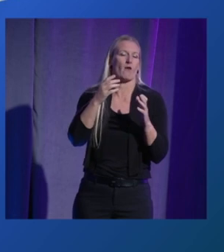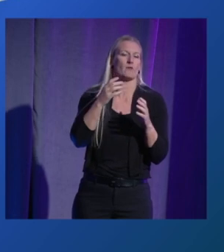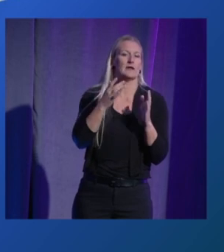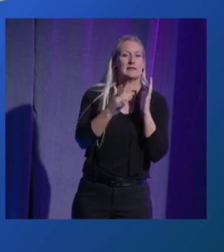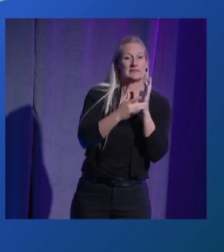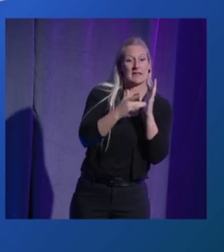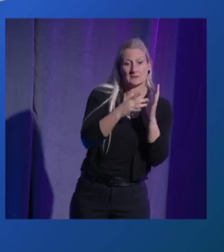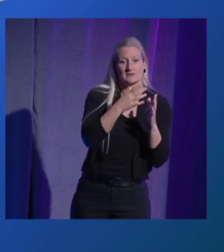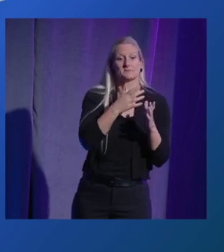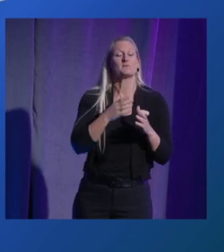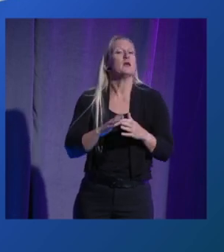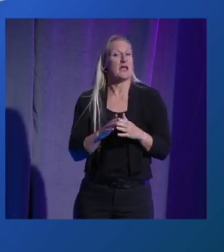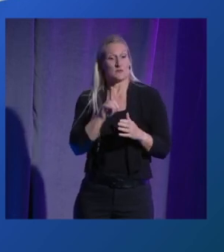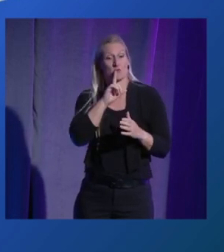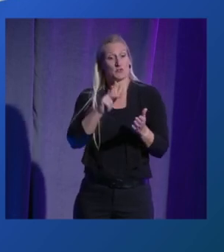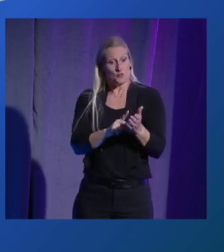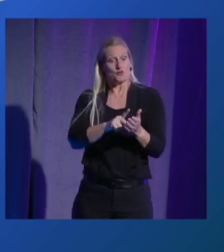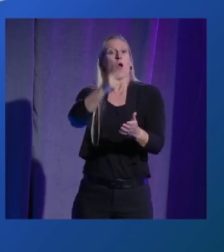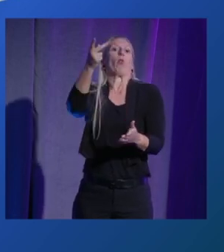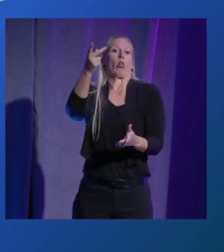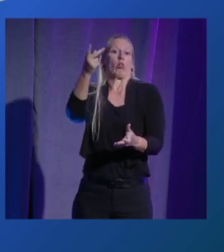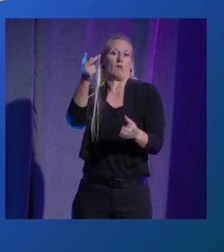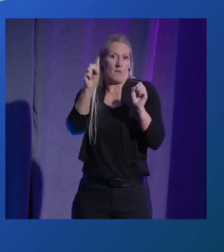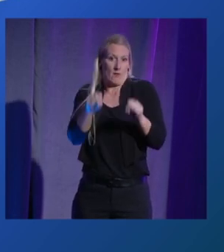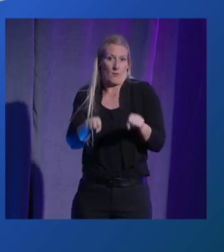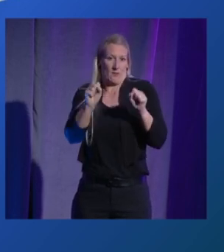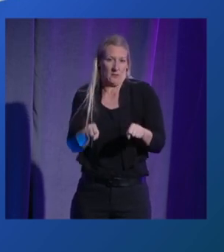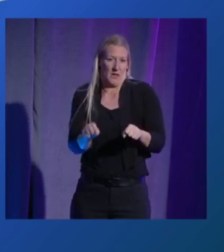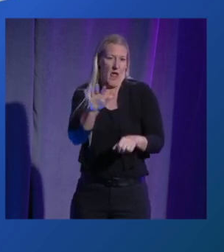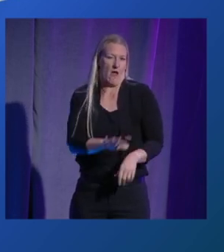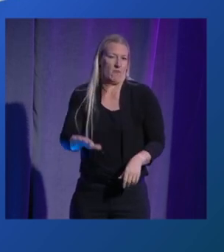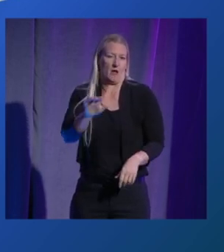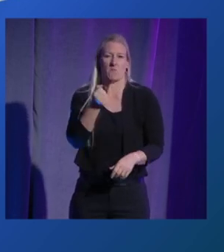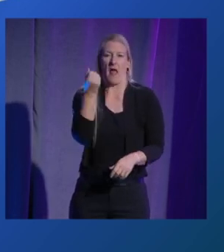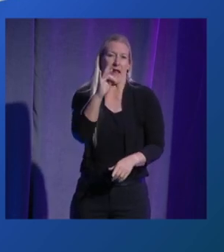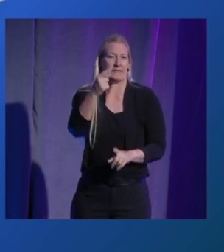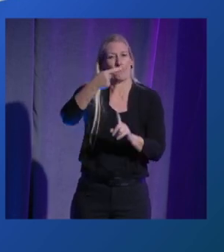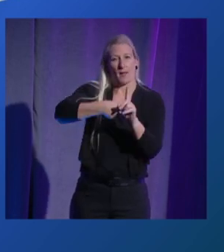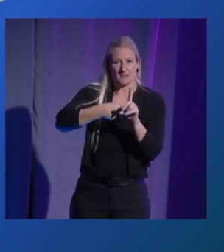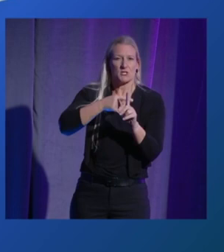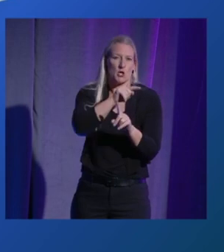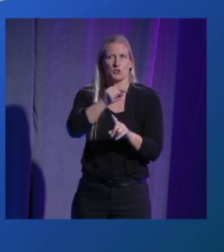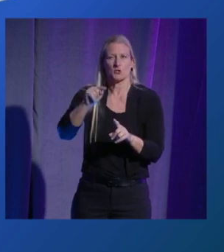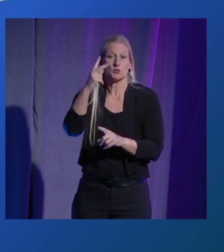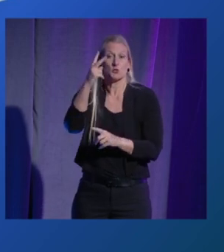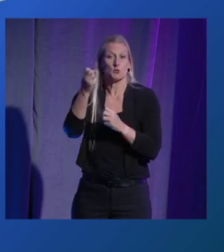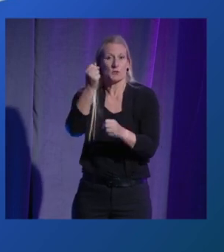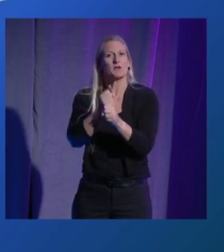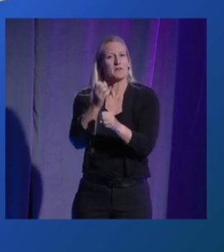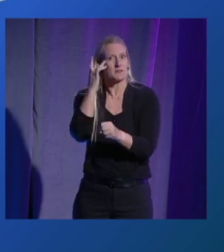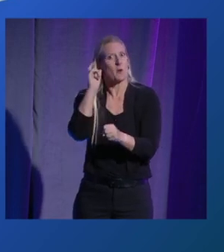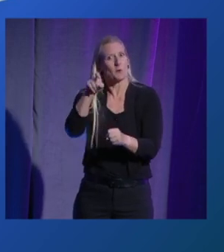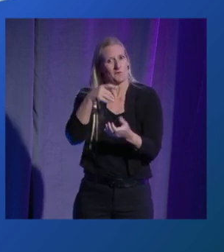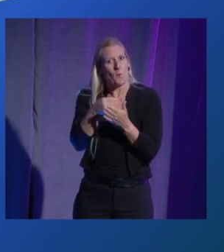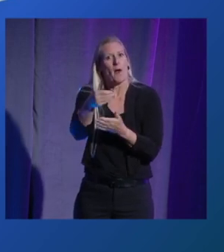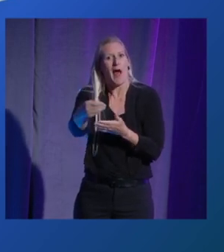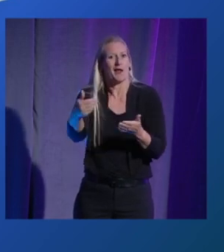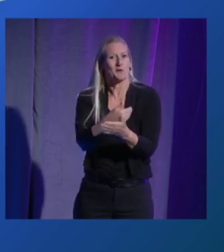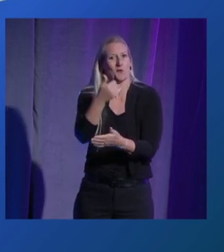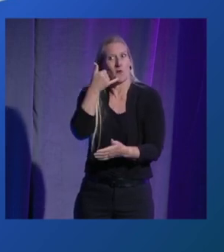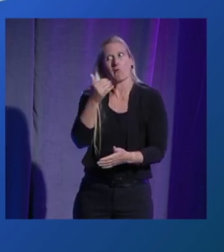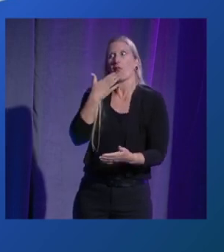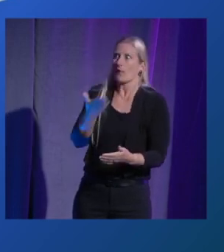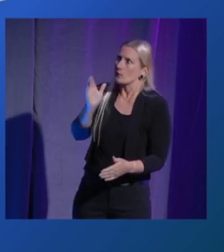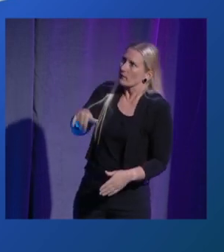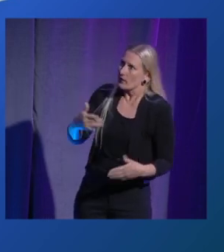to double the capability about every two years 18 months to two years your chips that's why you need to buy a new phone every two years thank you for that